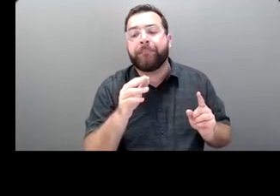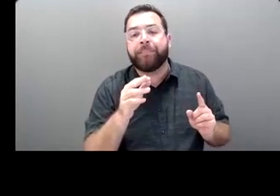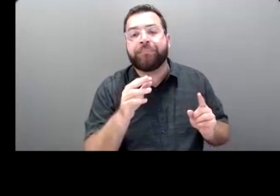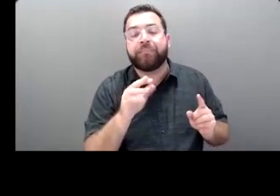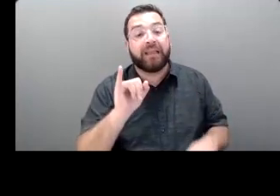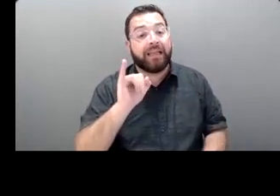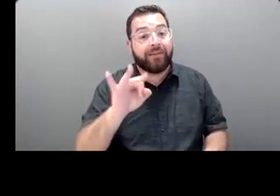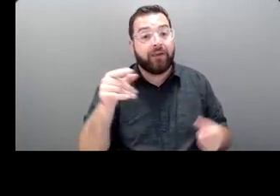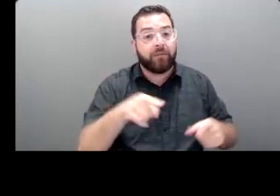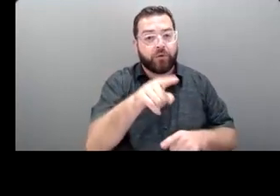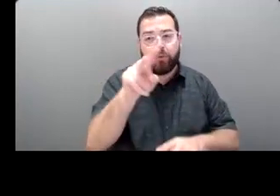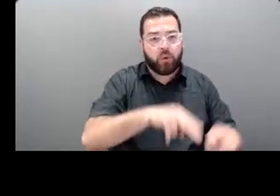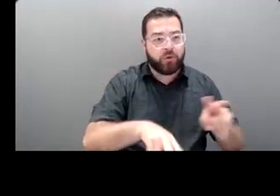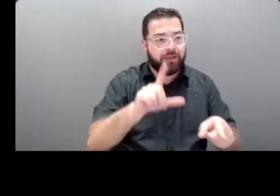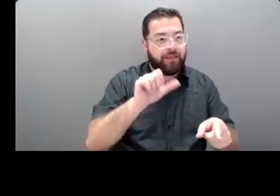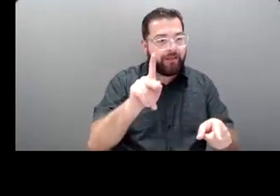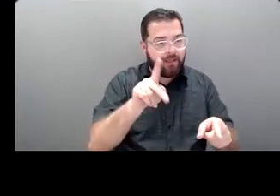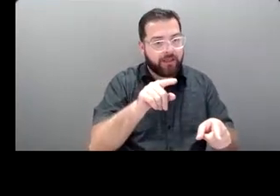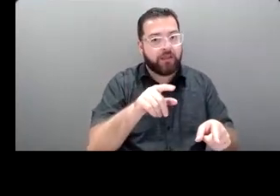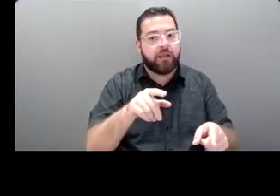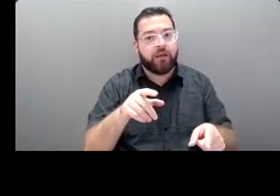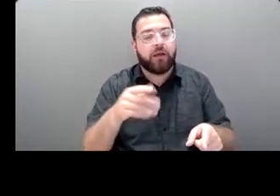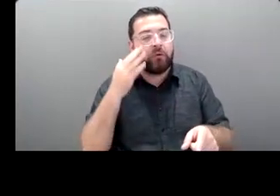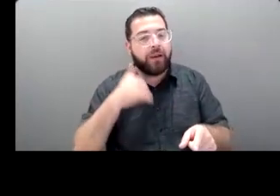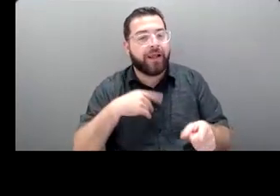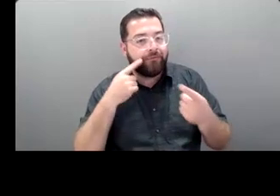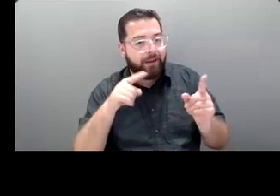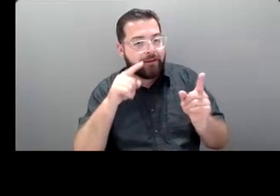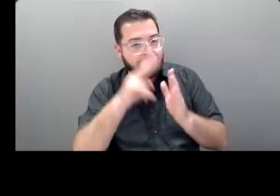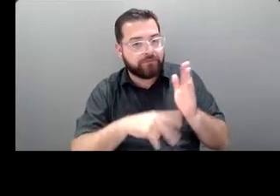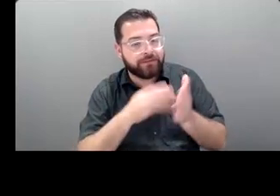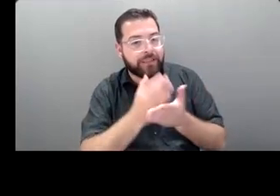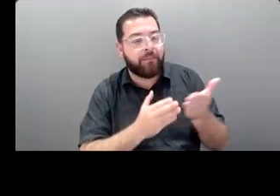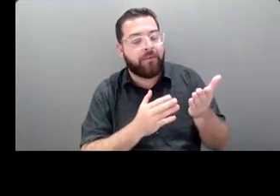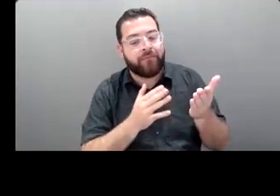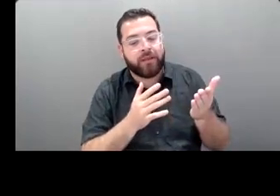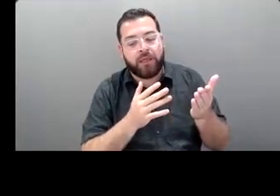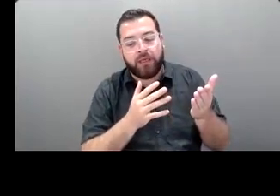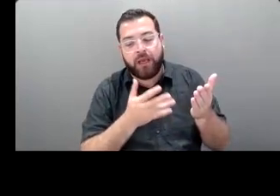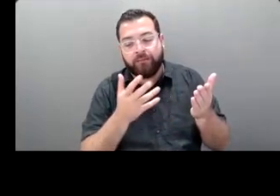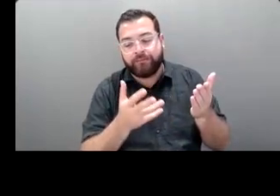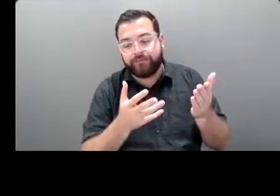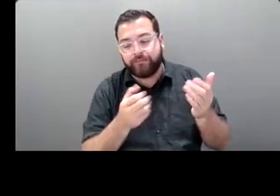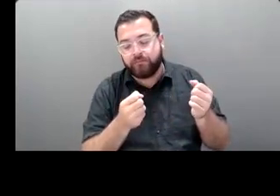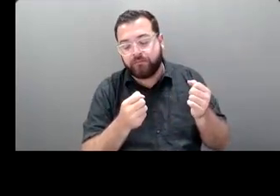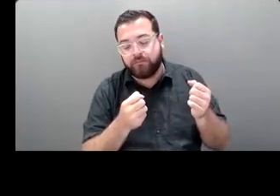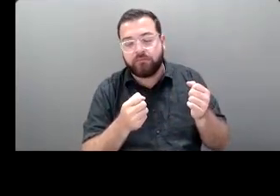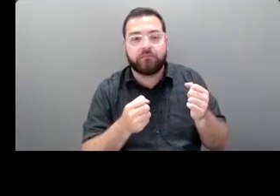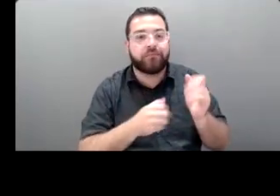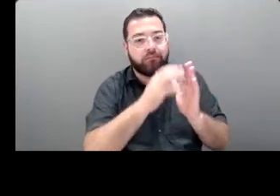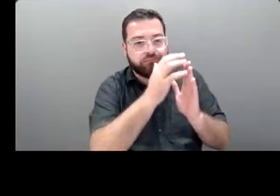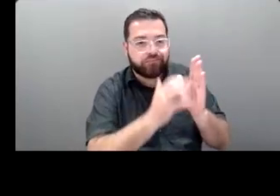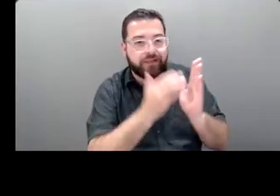if you did take a look at the link, or, you know, I read aloud some of the kind of longer lists